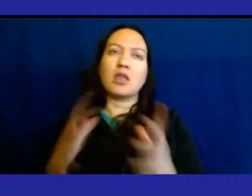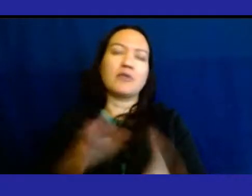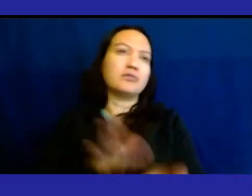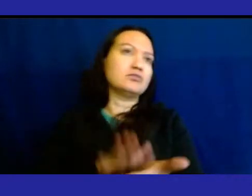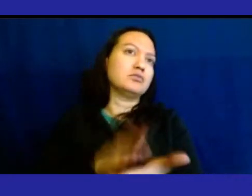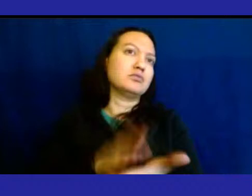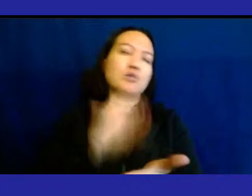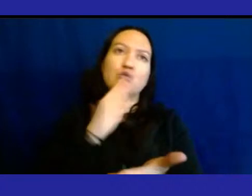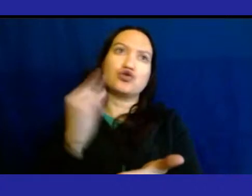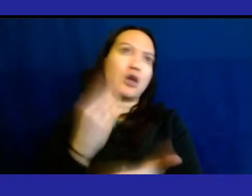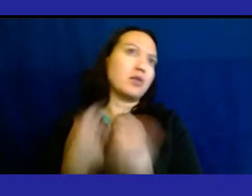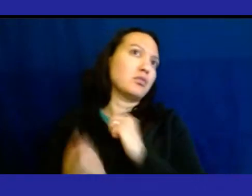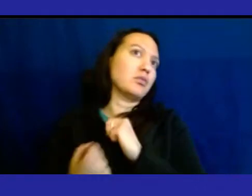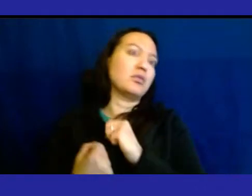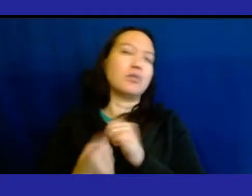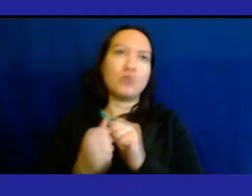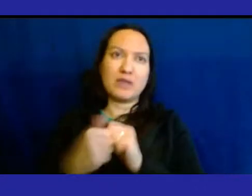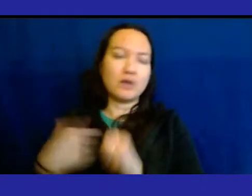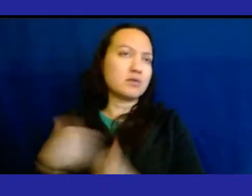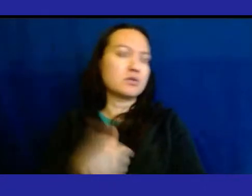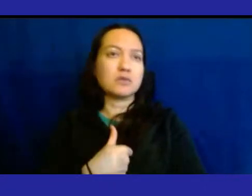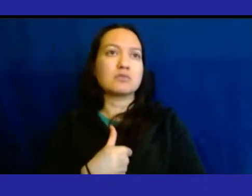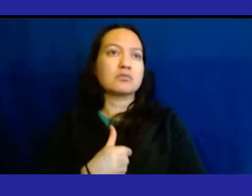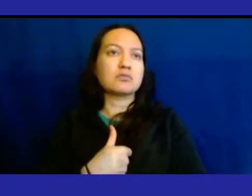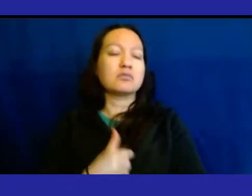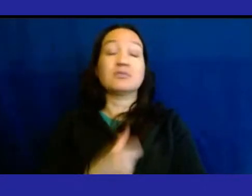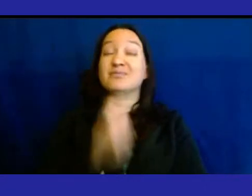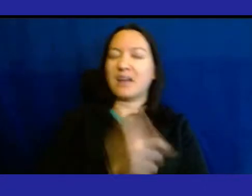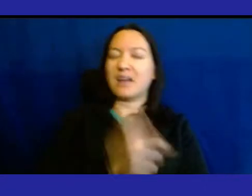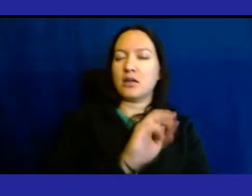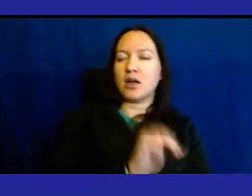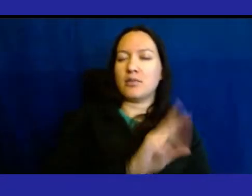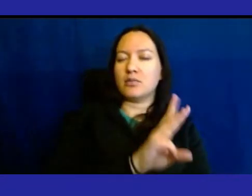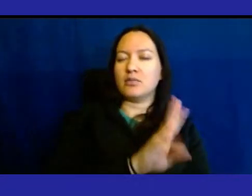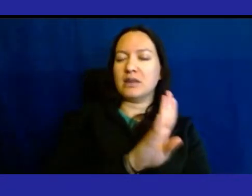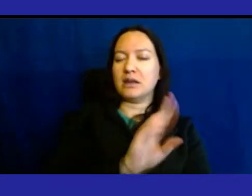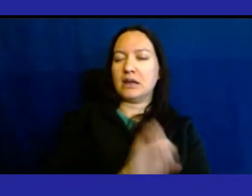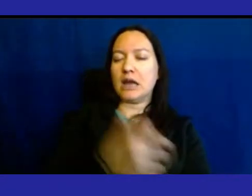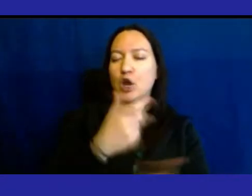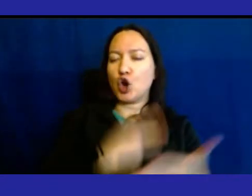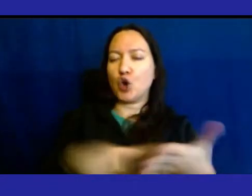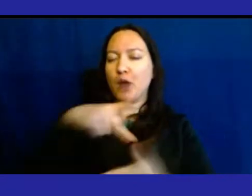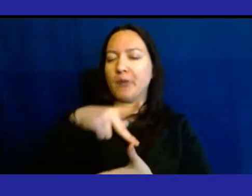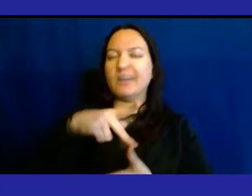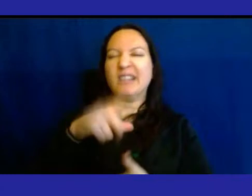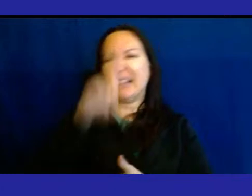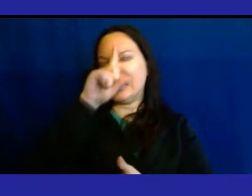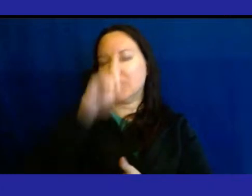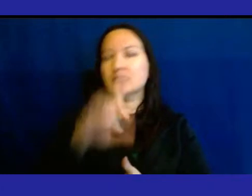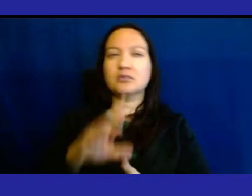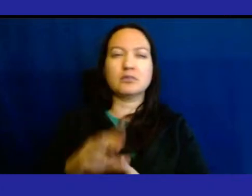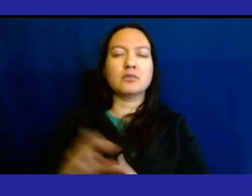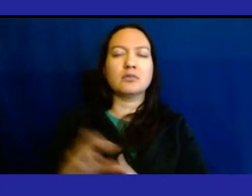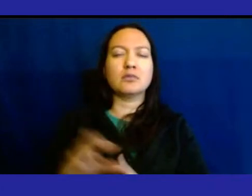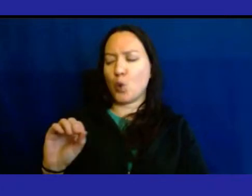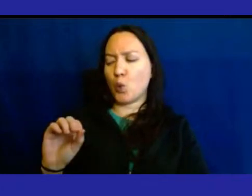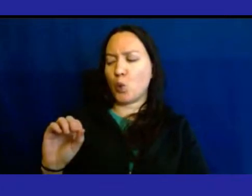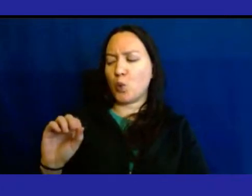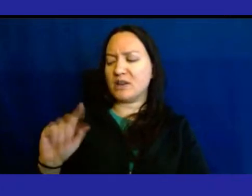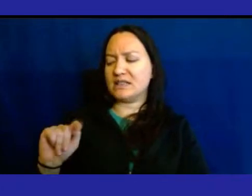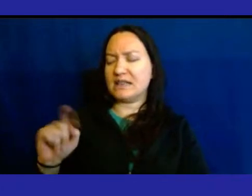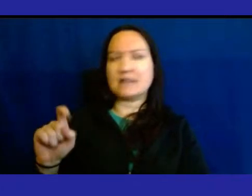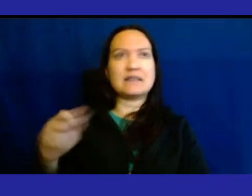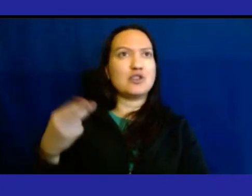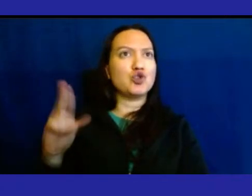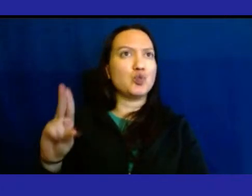us, and non-MWBE primes, Consigli, which I believe is doing OTX-HU at Bellevue.